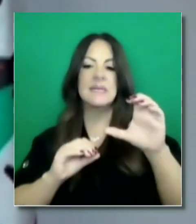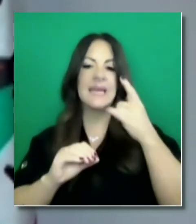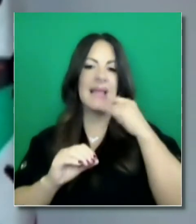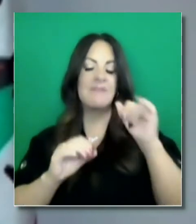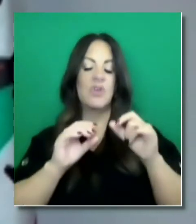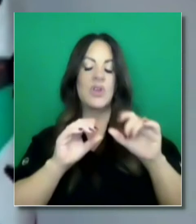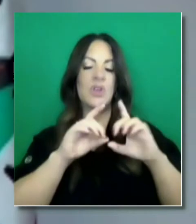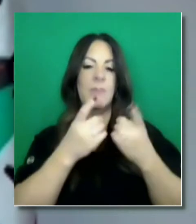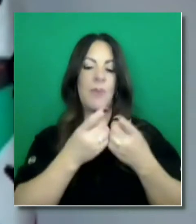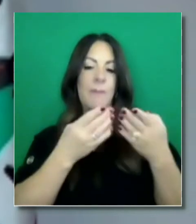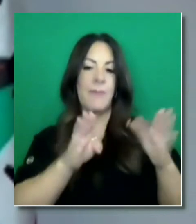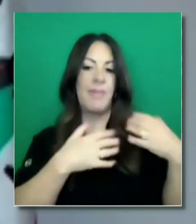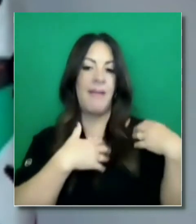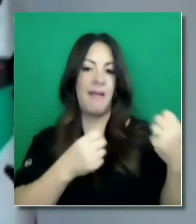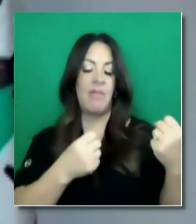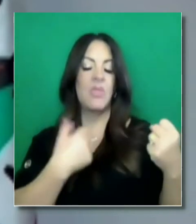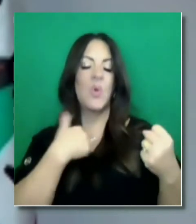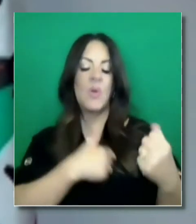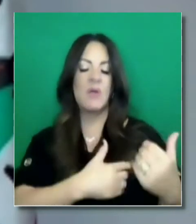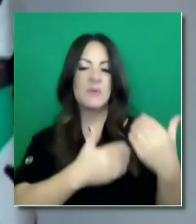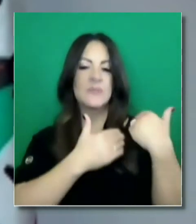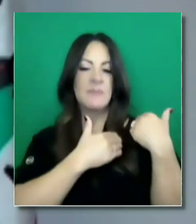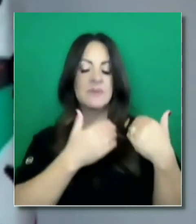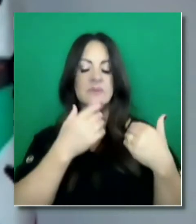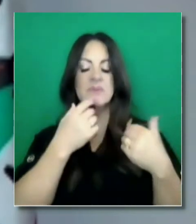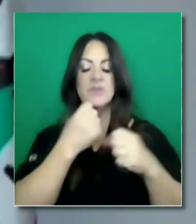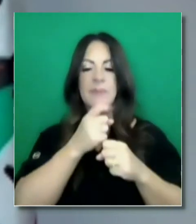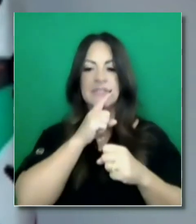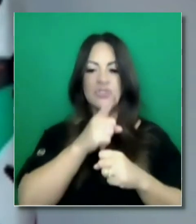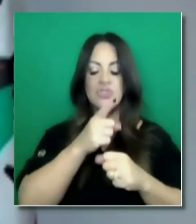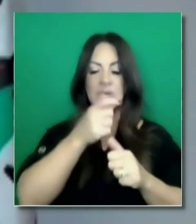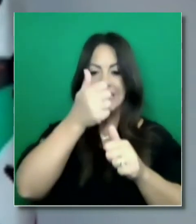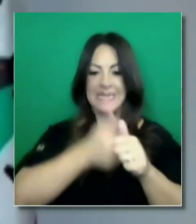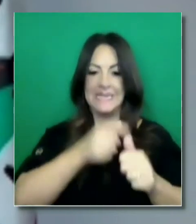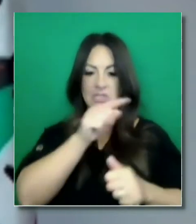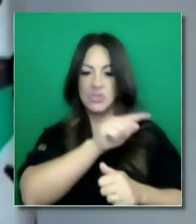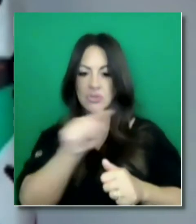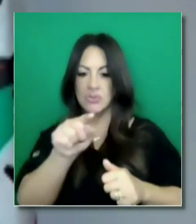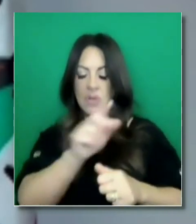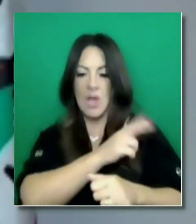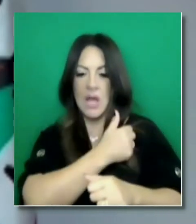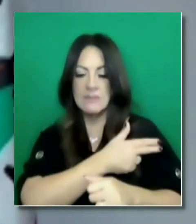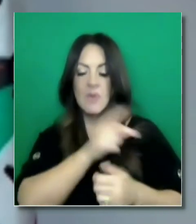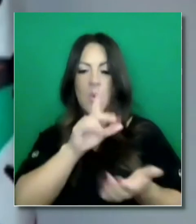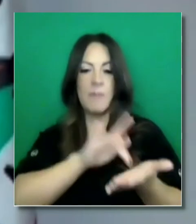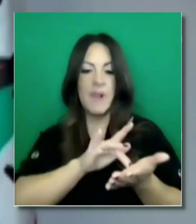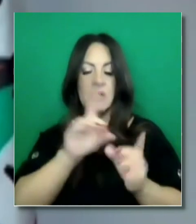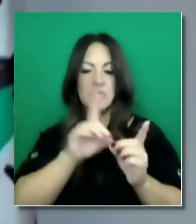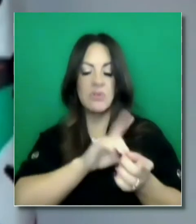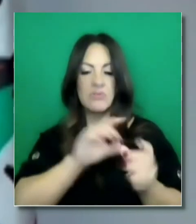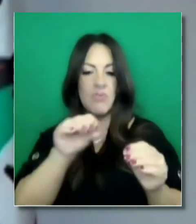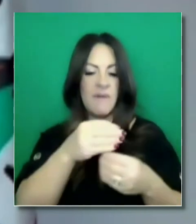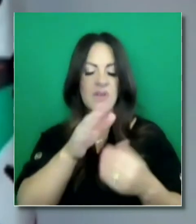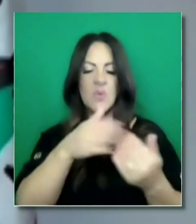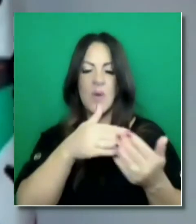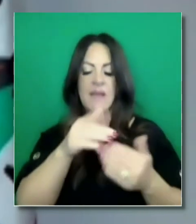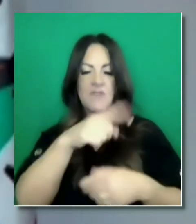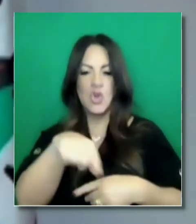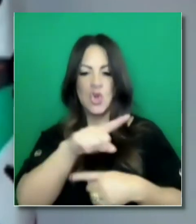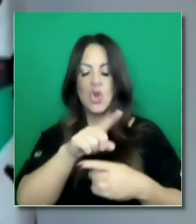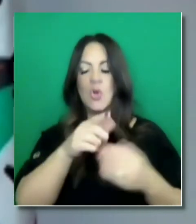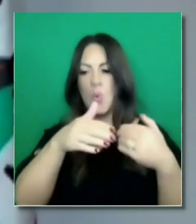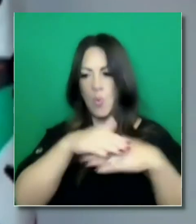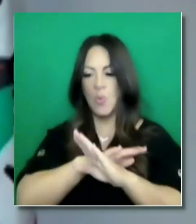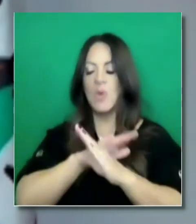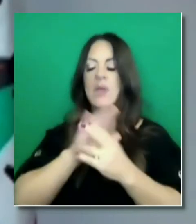has the responsibility of enrolling every provider through our state system into the federal system that allows